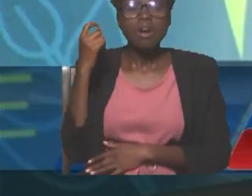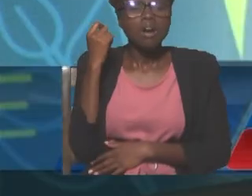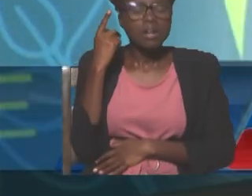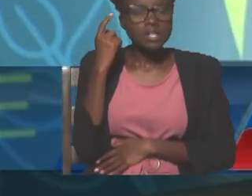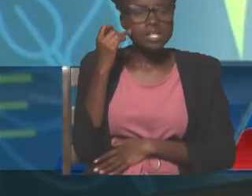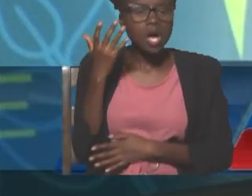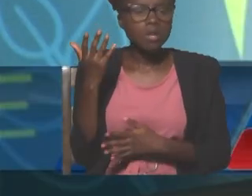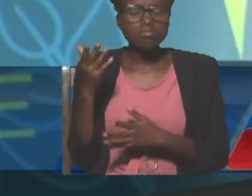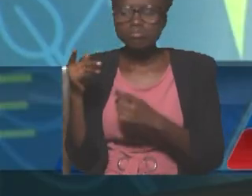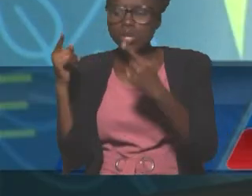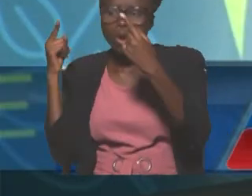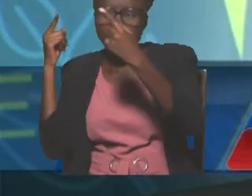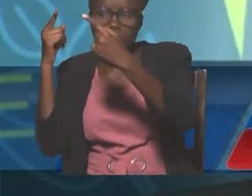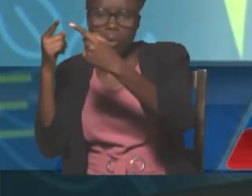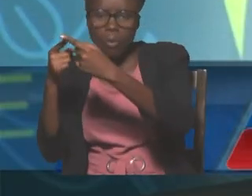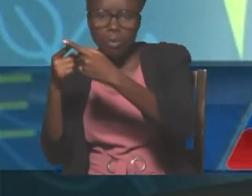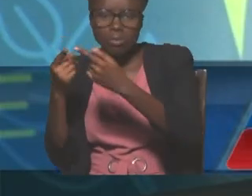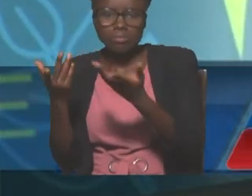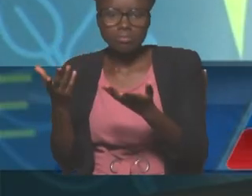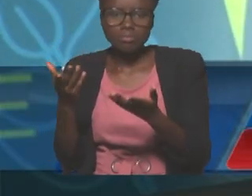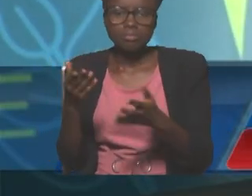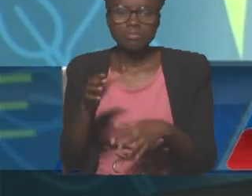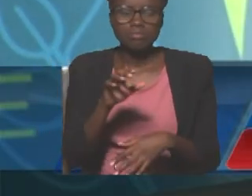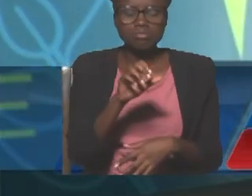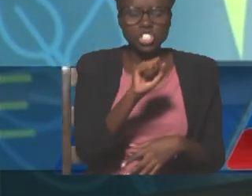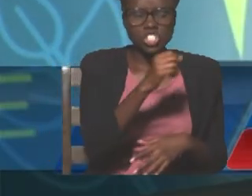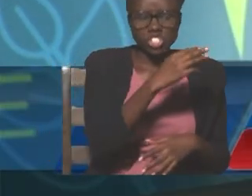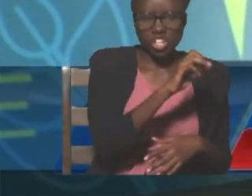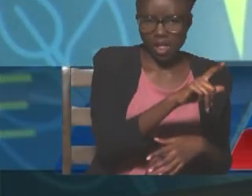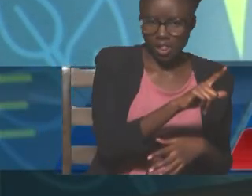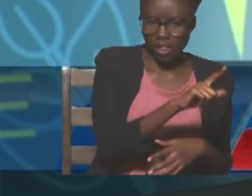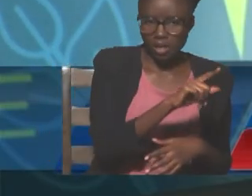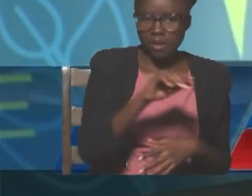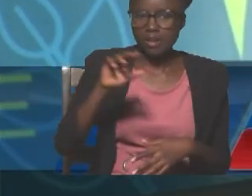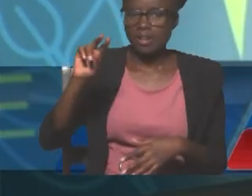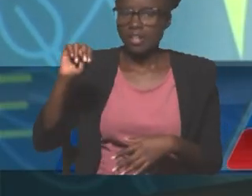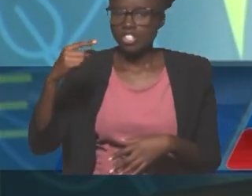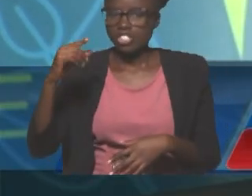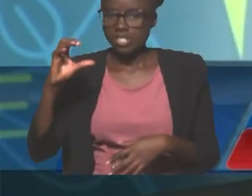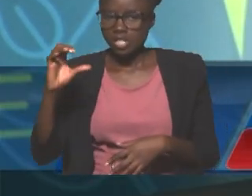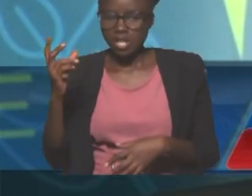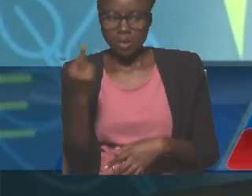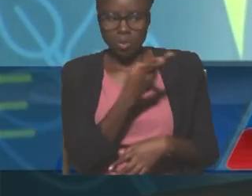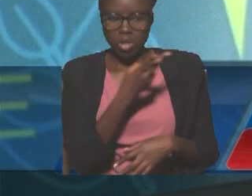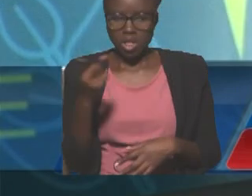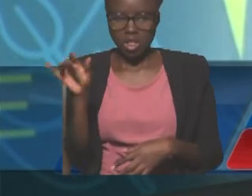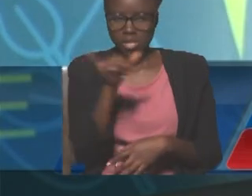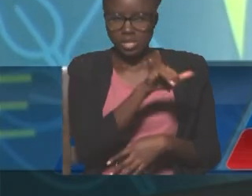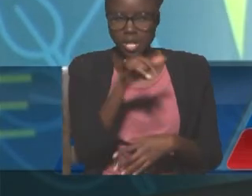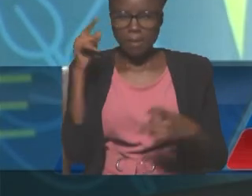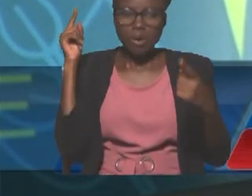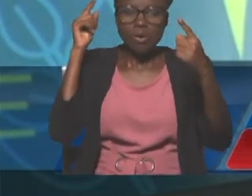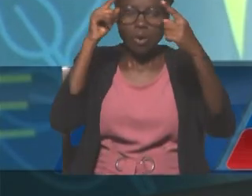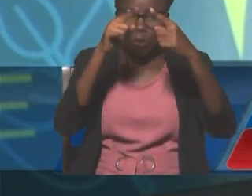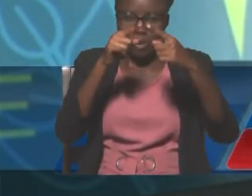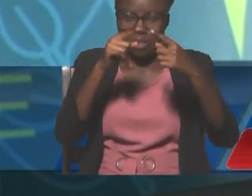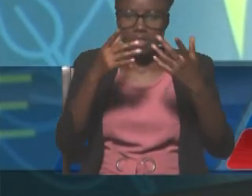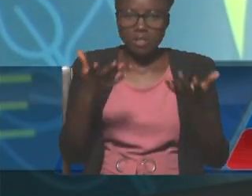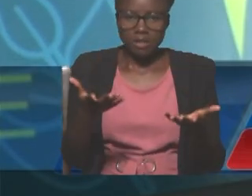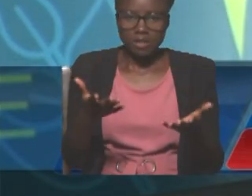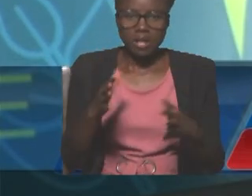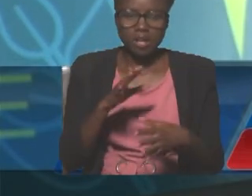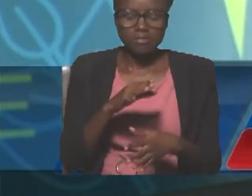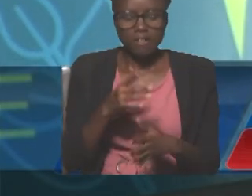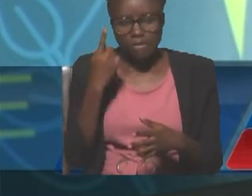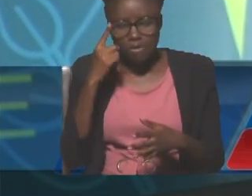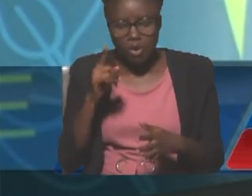common goals shared between both organizations to promote energy efficiency and renewable energy among the nation's